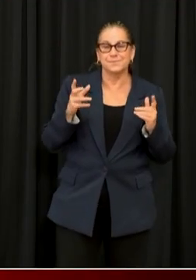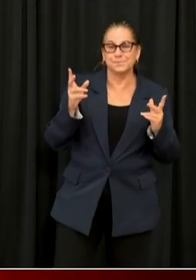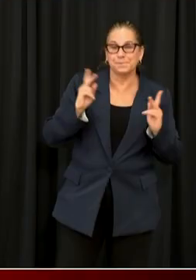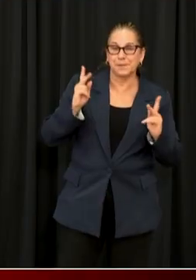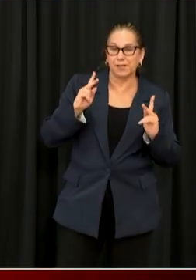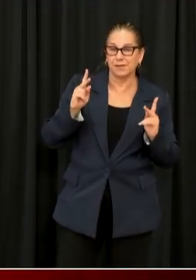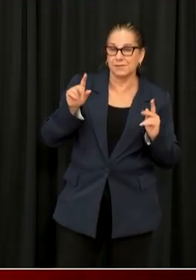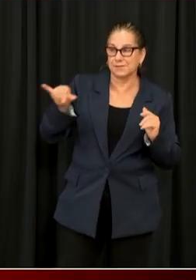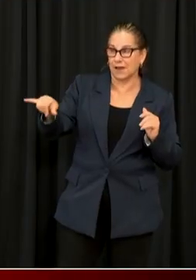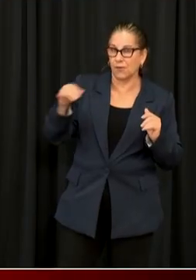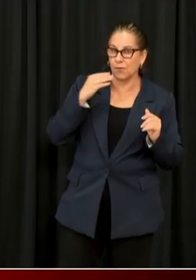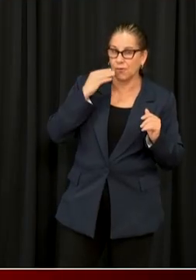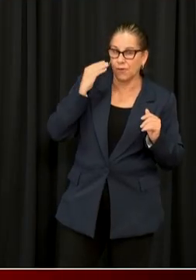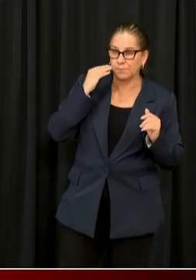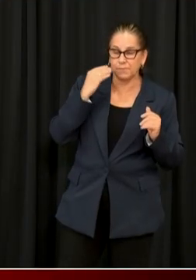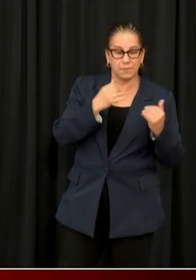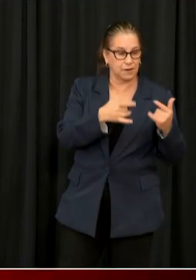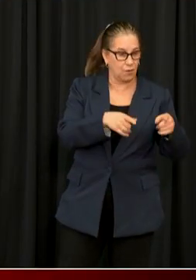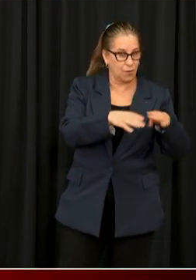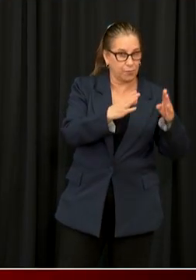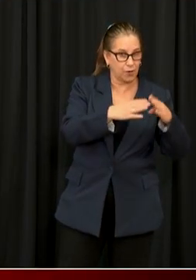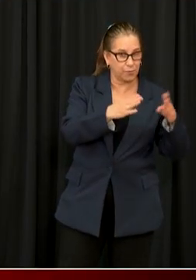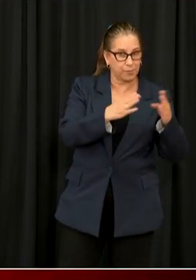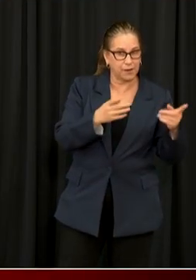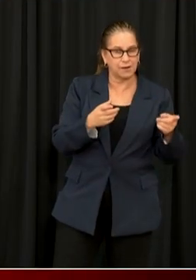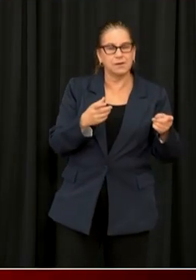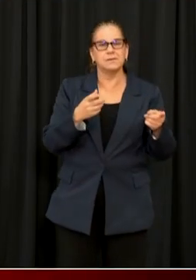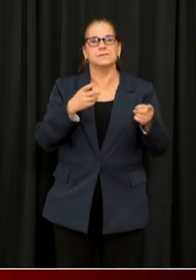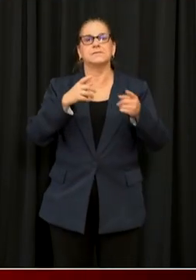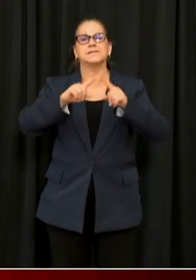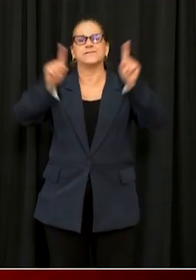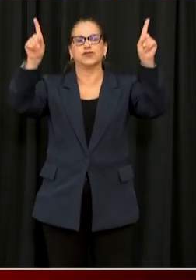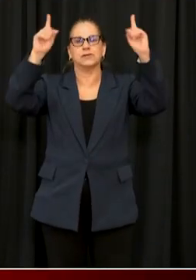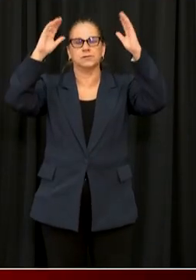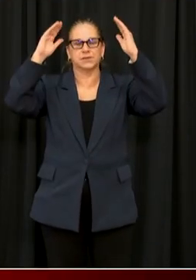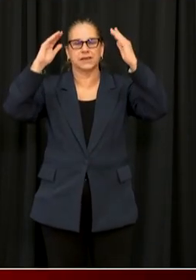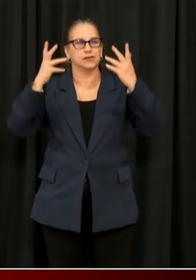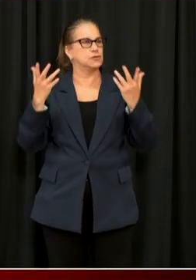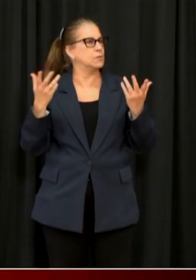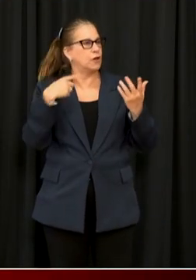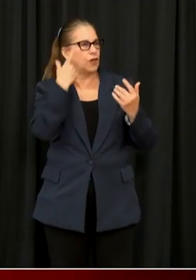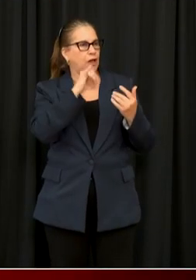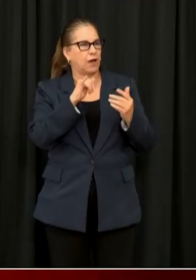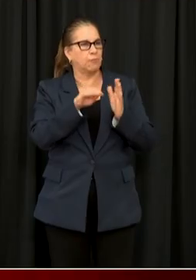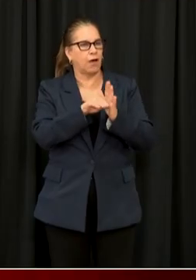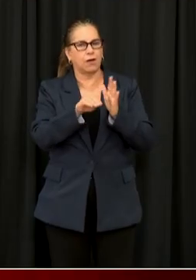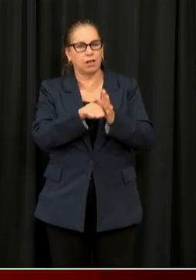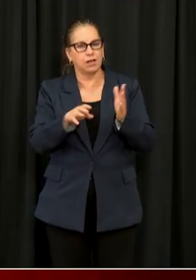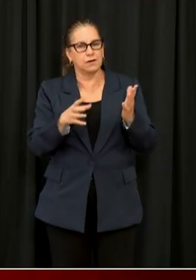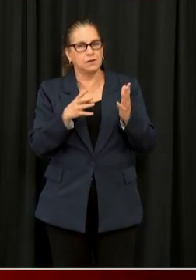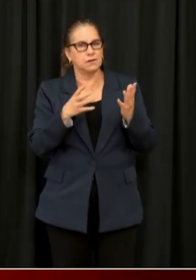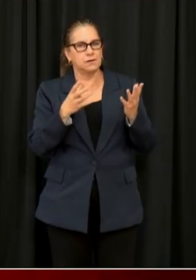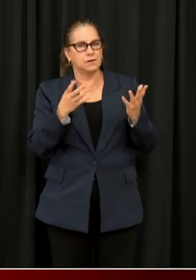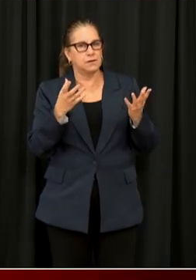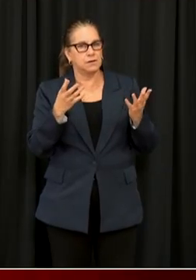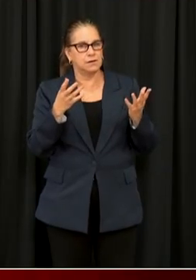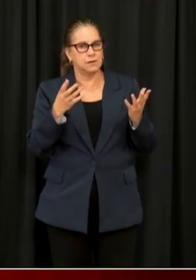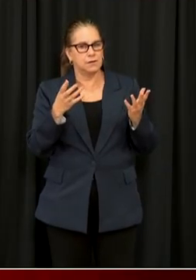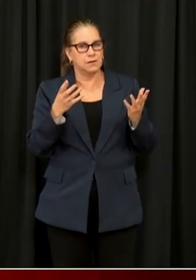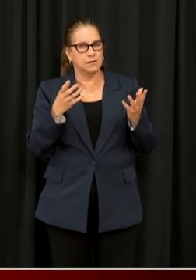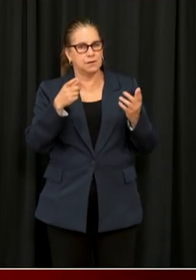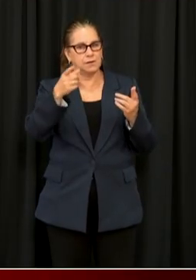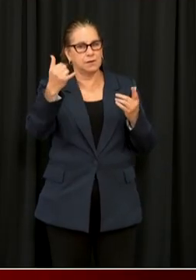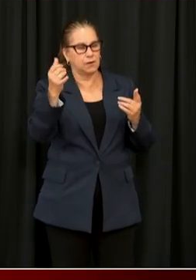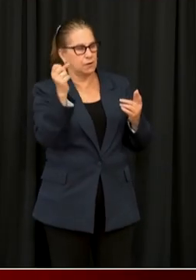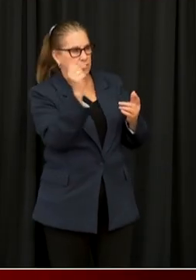different expectations as we reopen. I'm just wondering if perhaps with those numbers, which